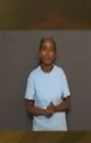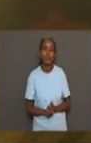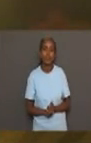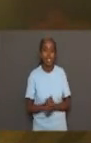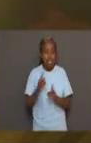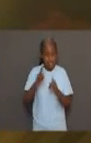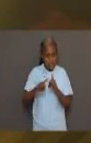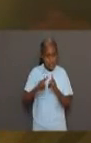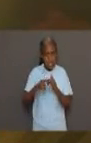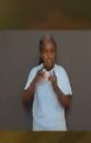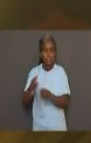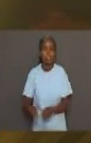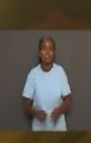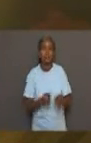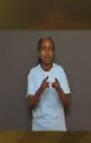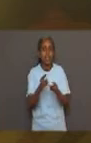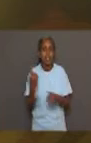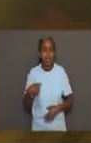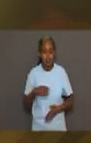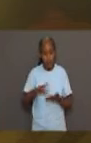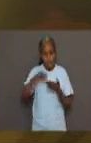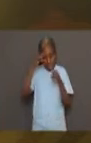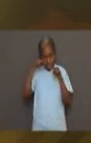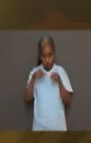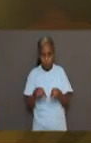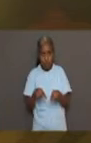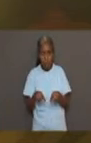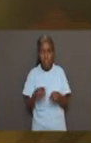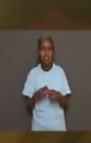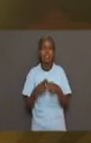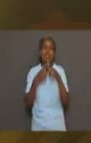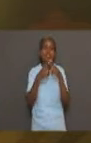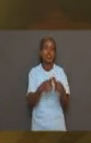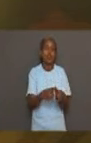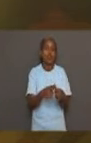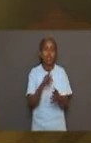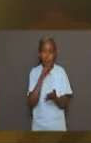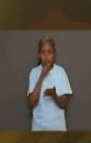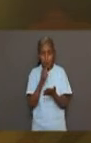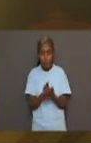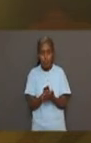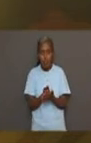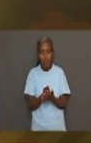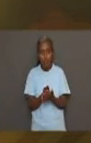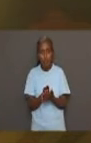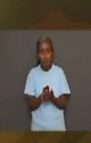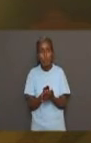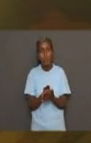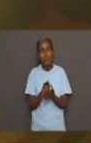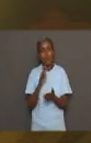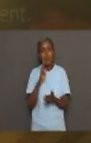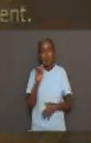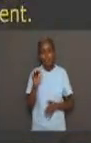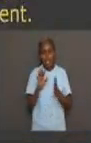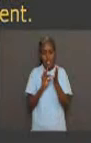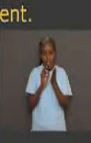The last method we will learn today is called the proof by